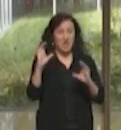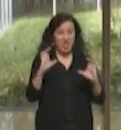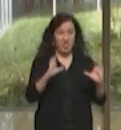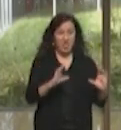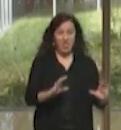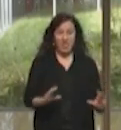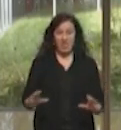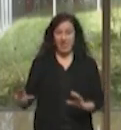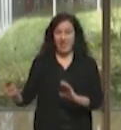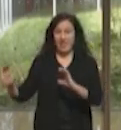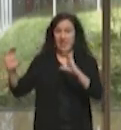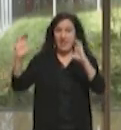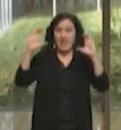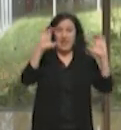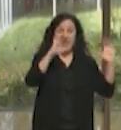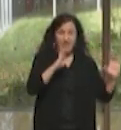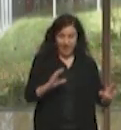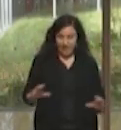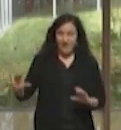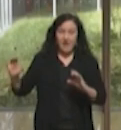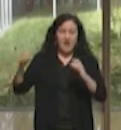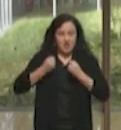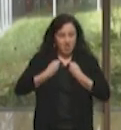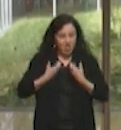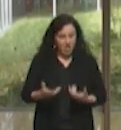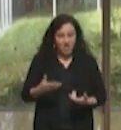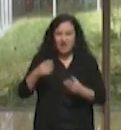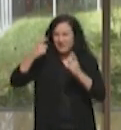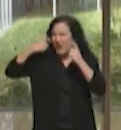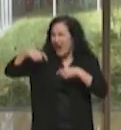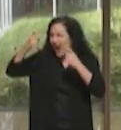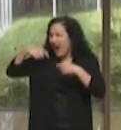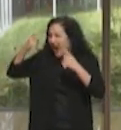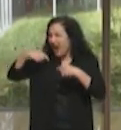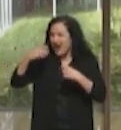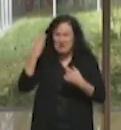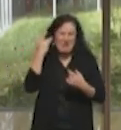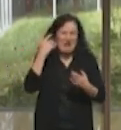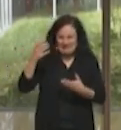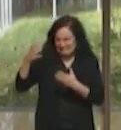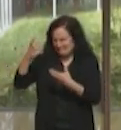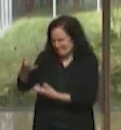then you're exhausted and you're worn out and the baby won't stop crying and you don't know why.